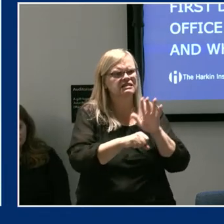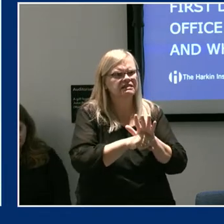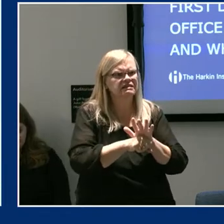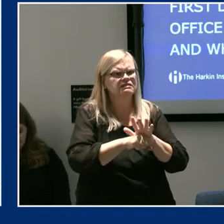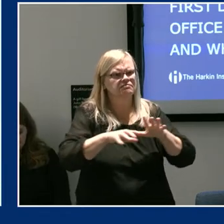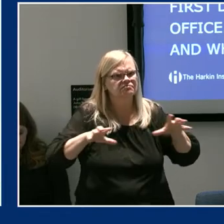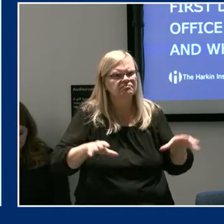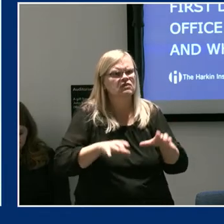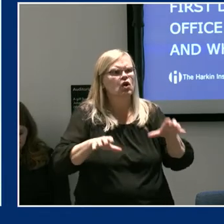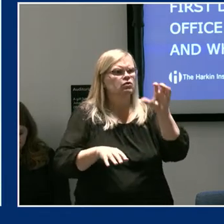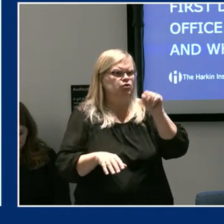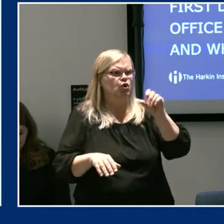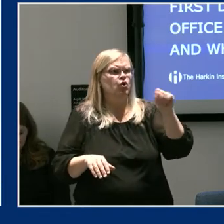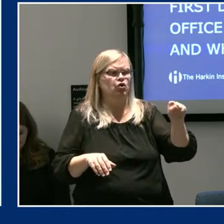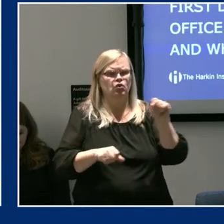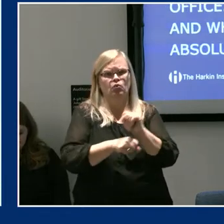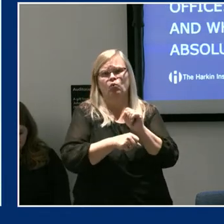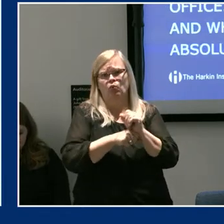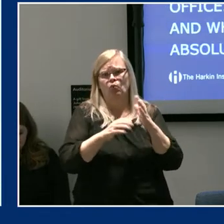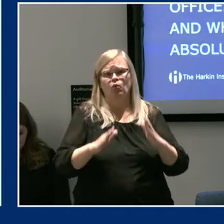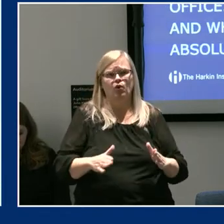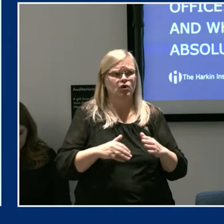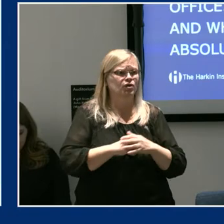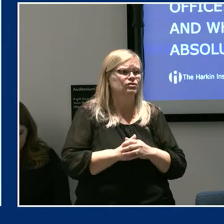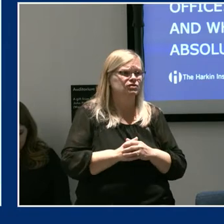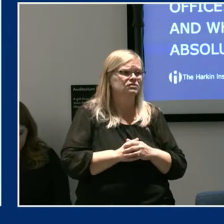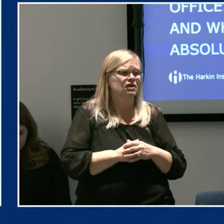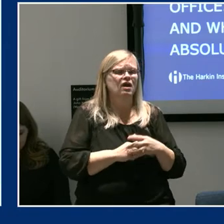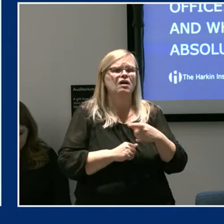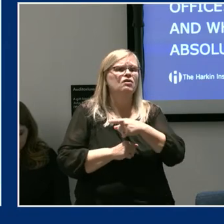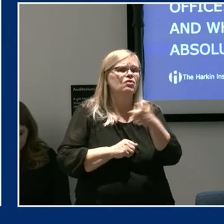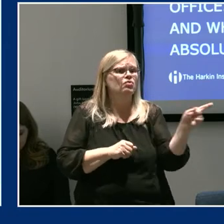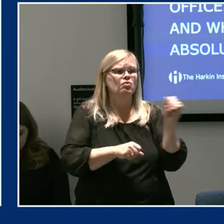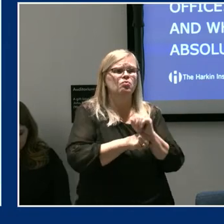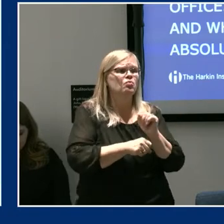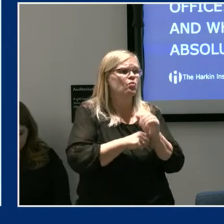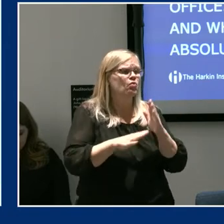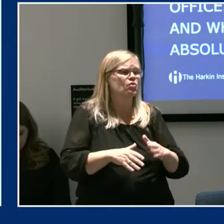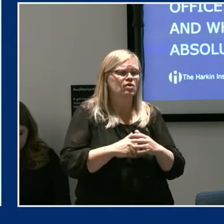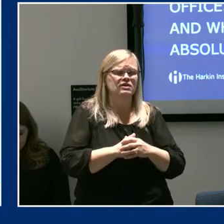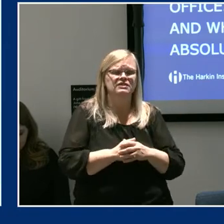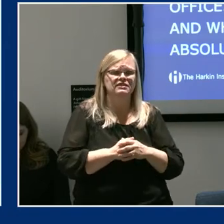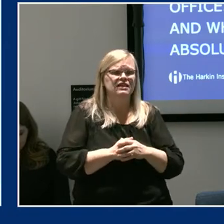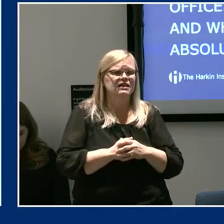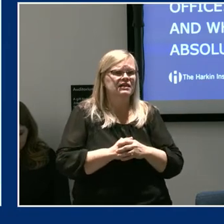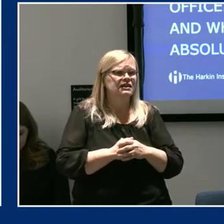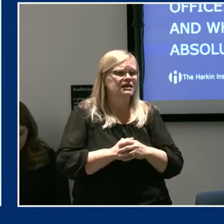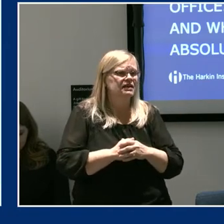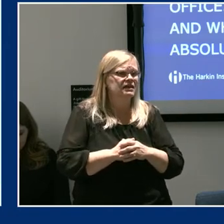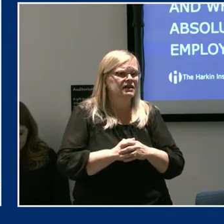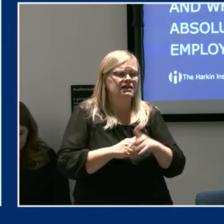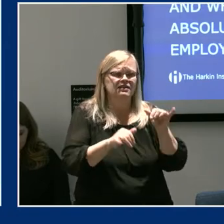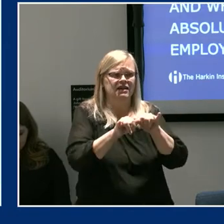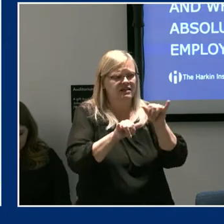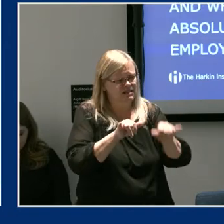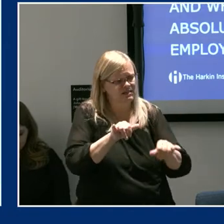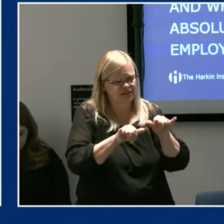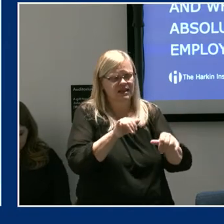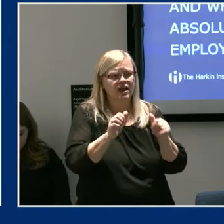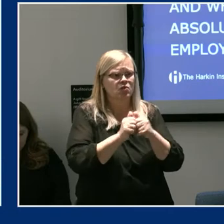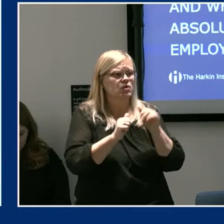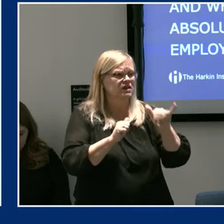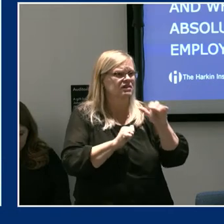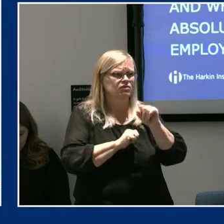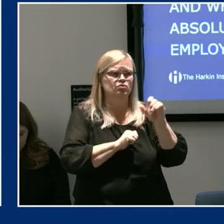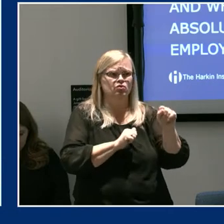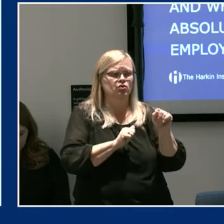Social Security's employees. They, I would say, stay with the agency on